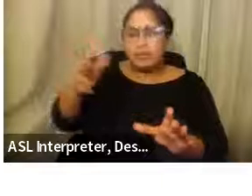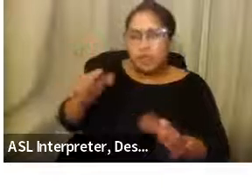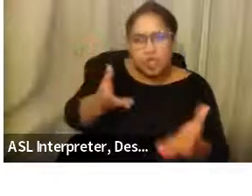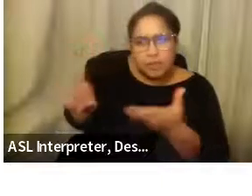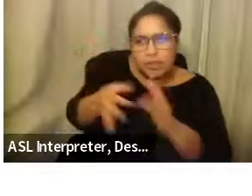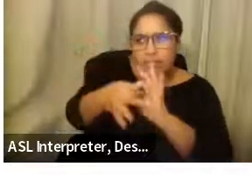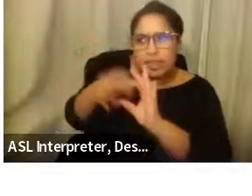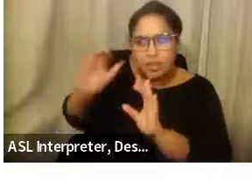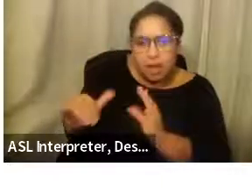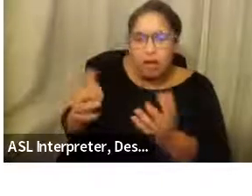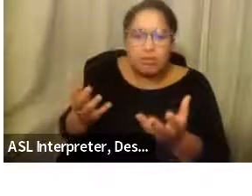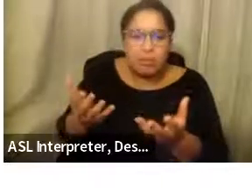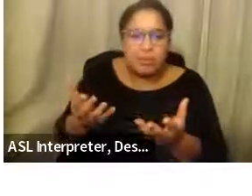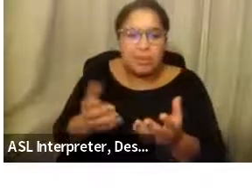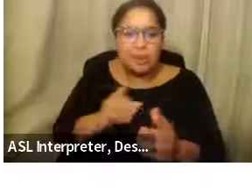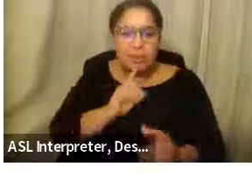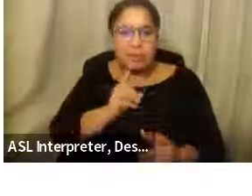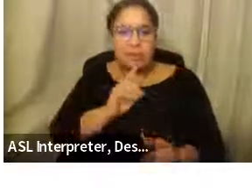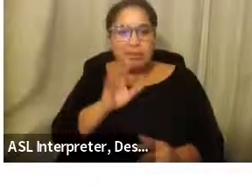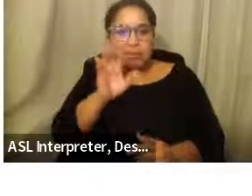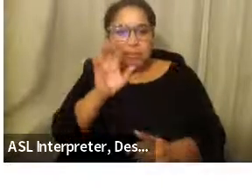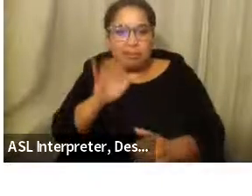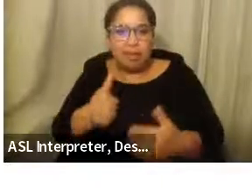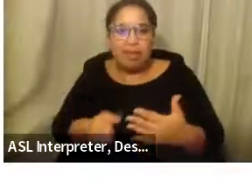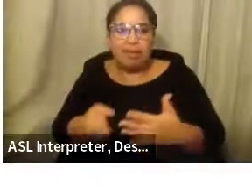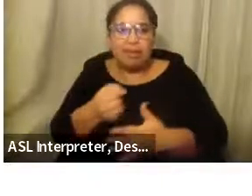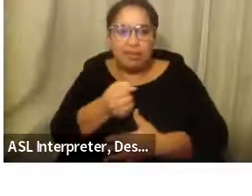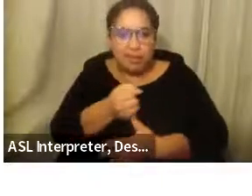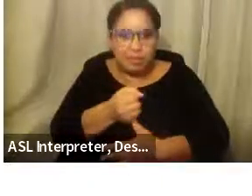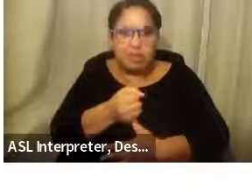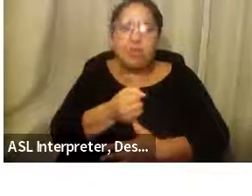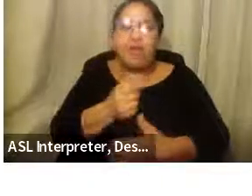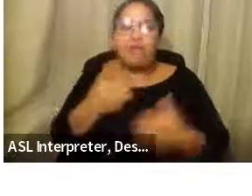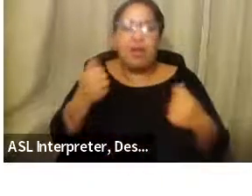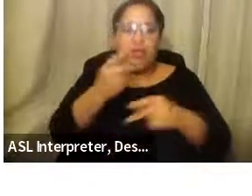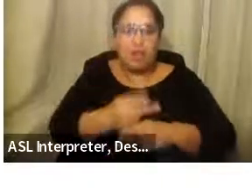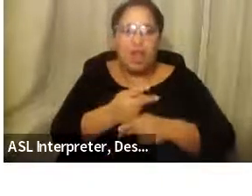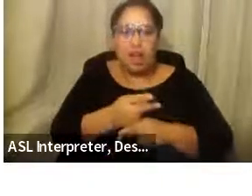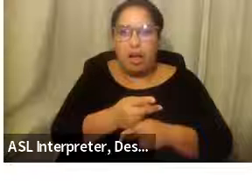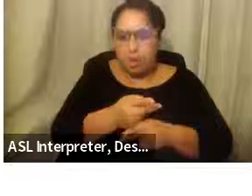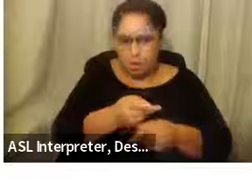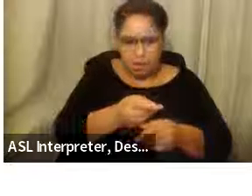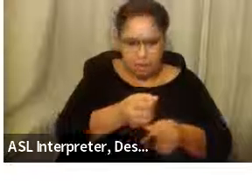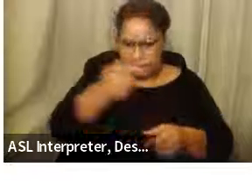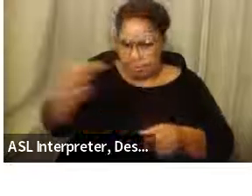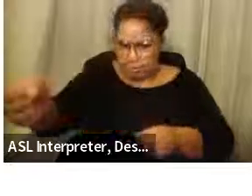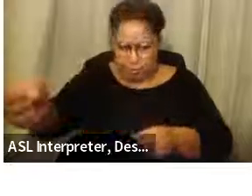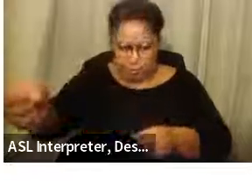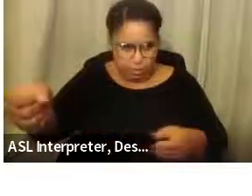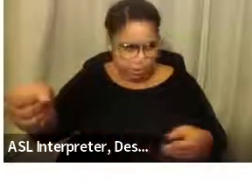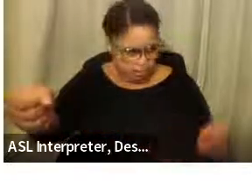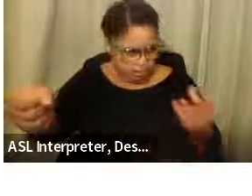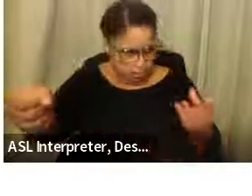services. And we talked about, in this system redesign, we're looking at how do we meet what